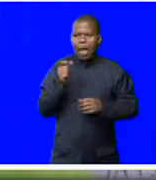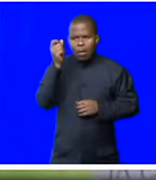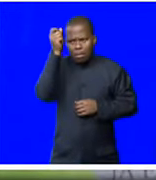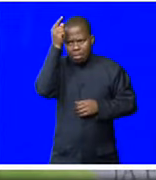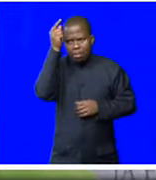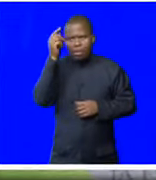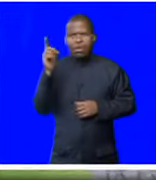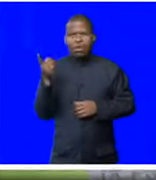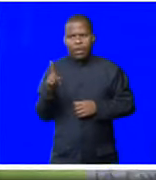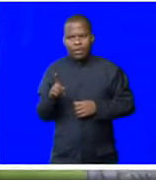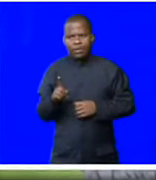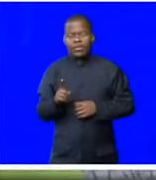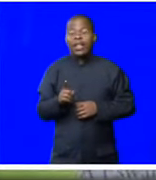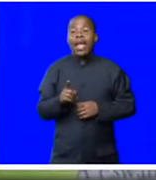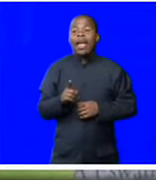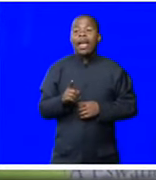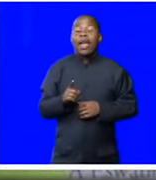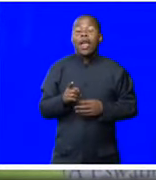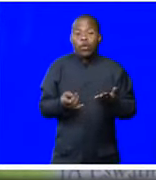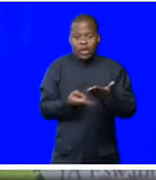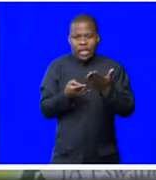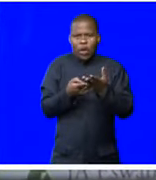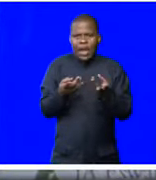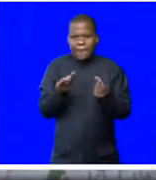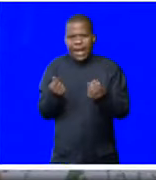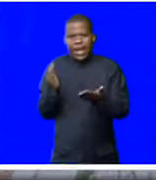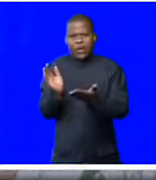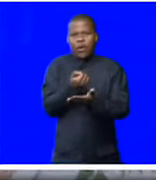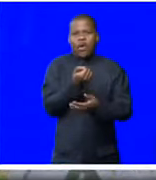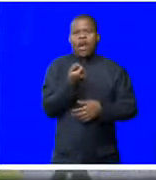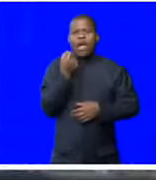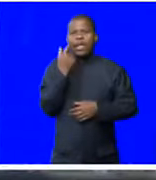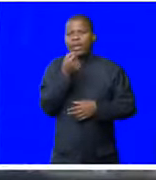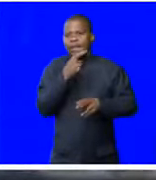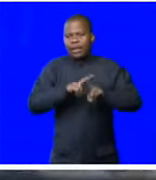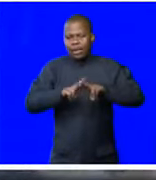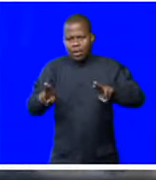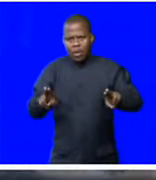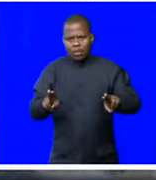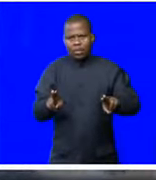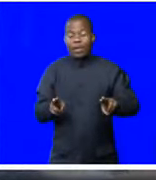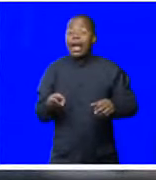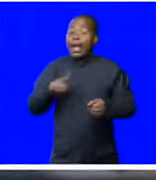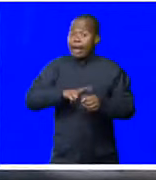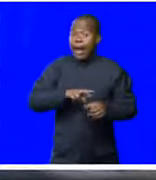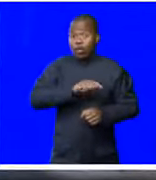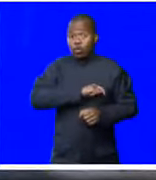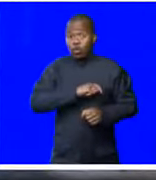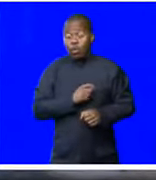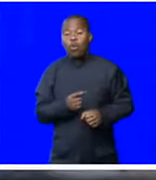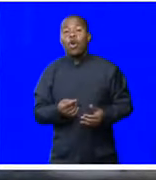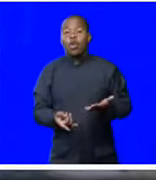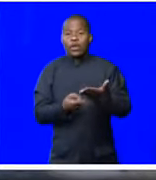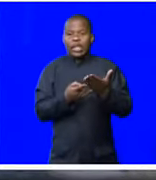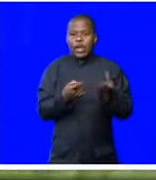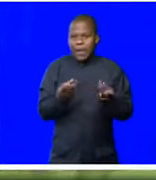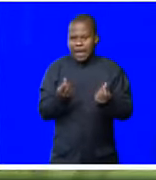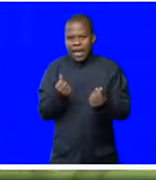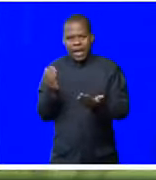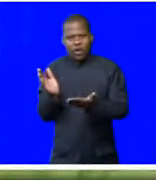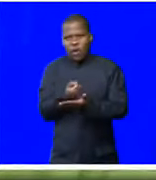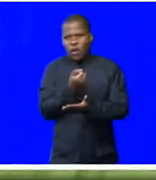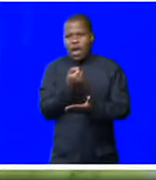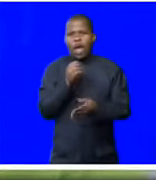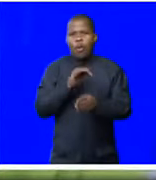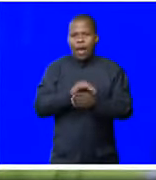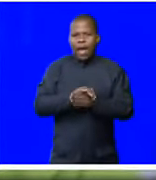one, are the sources of finance. Finance has been a challenge. Young people